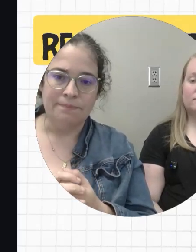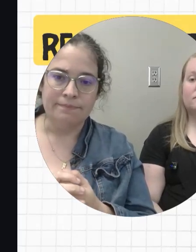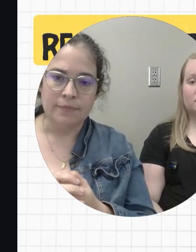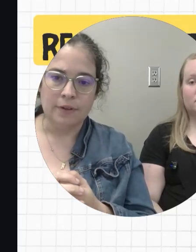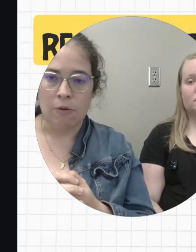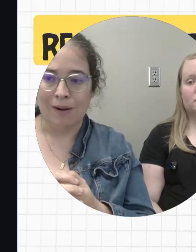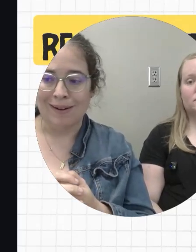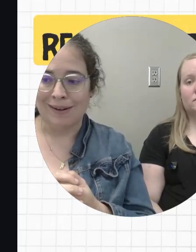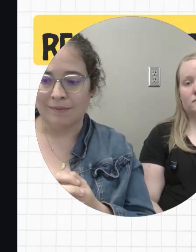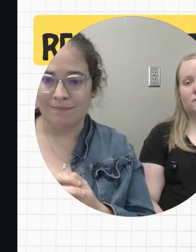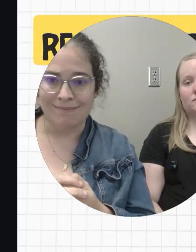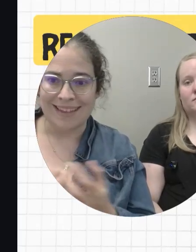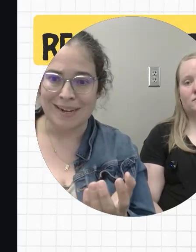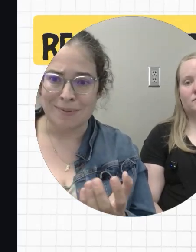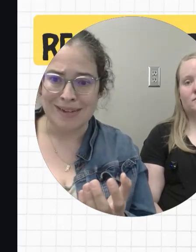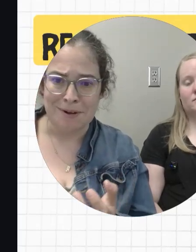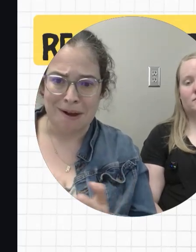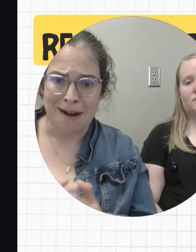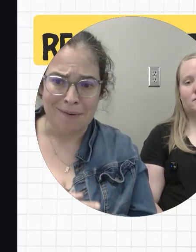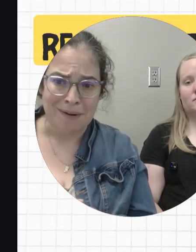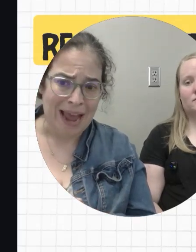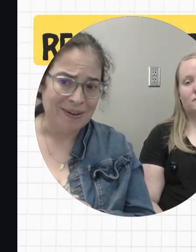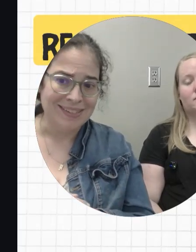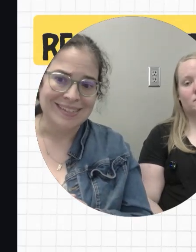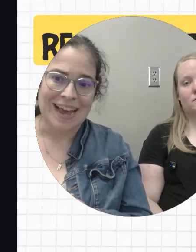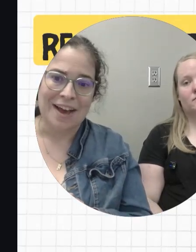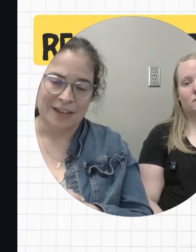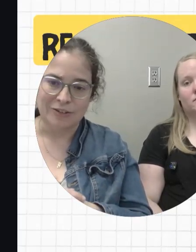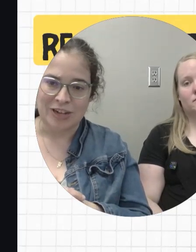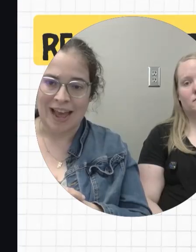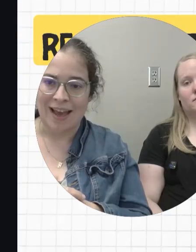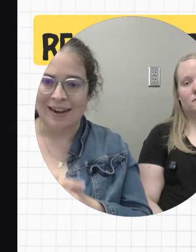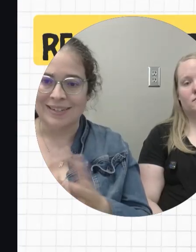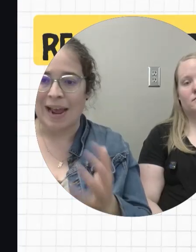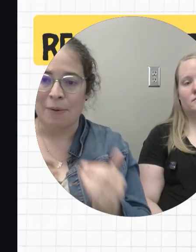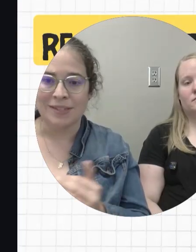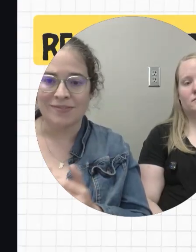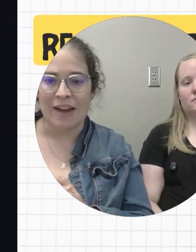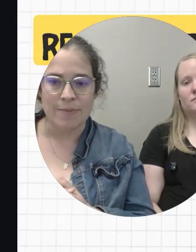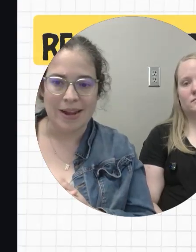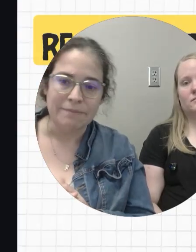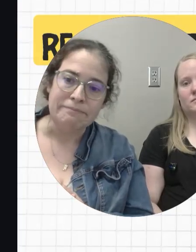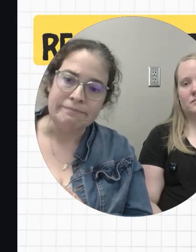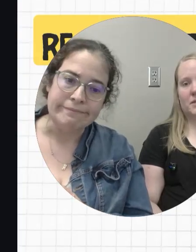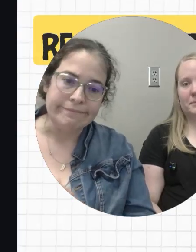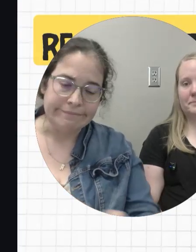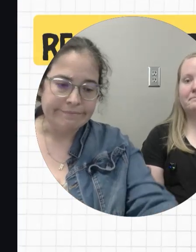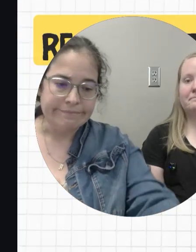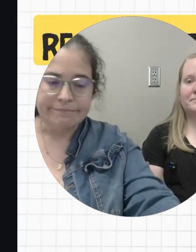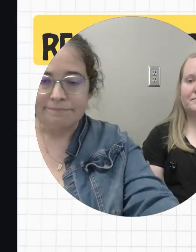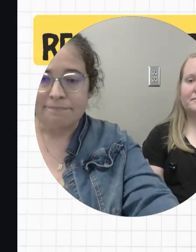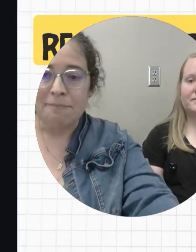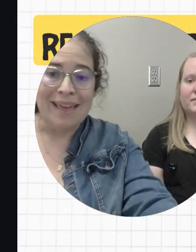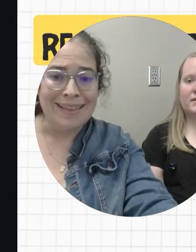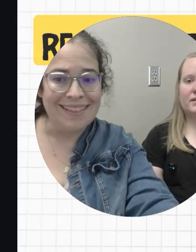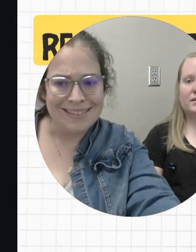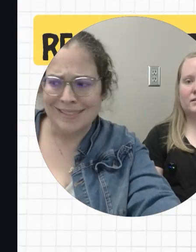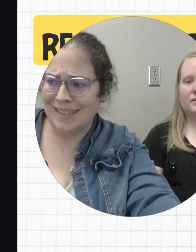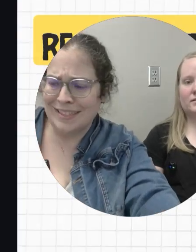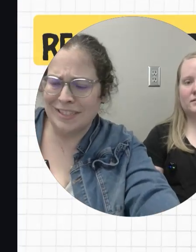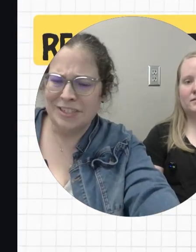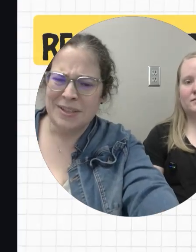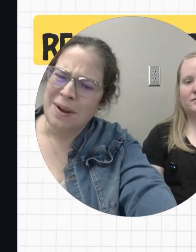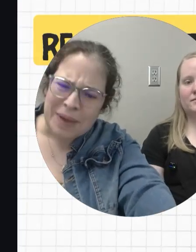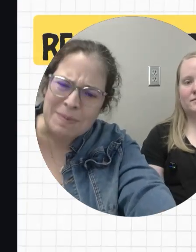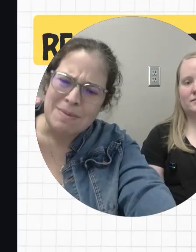email, or let's set up a time to talk. We're happy to sit down and chat at a time that works for everybody. But